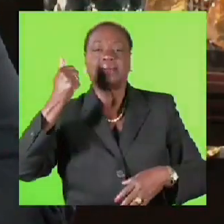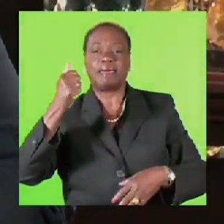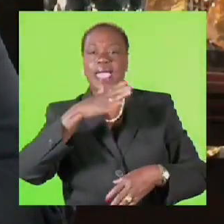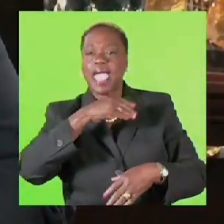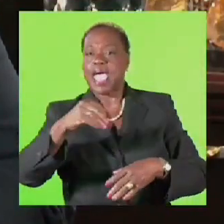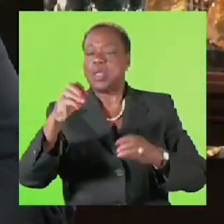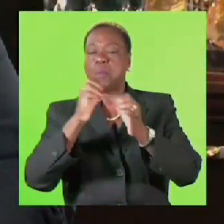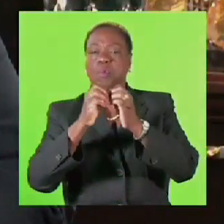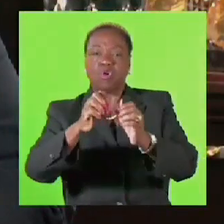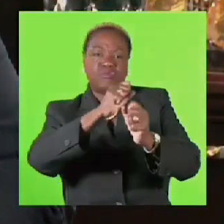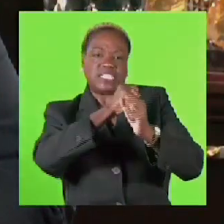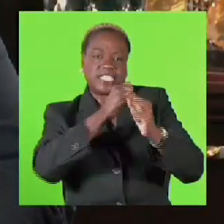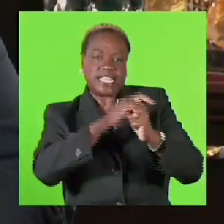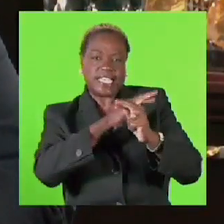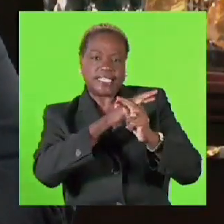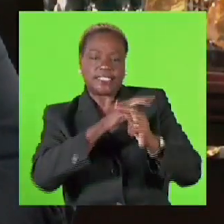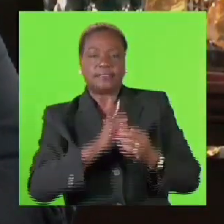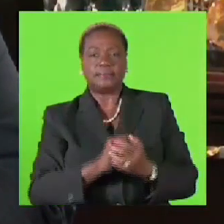more resilient.